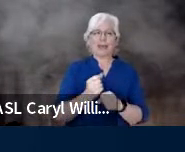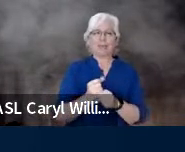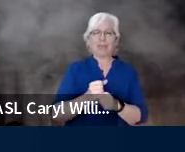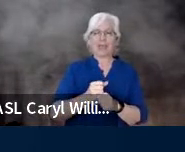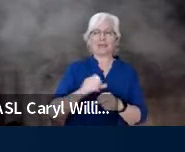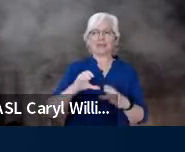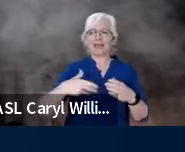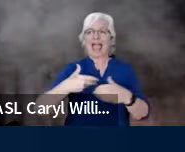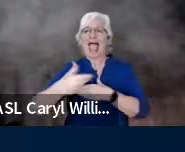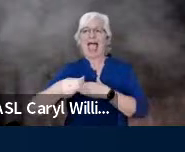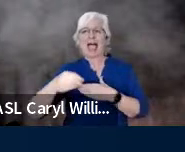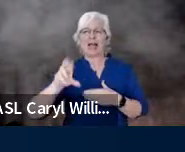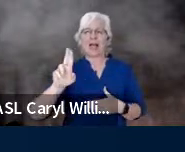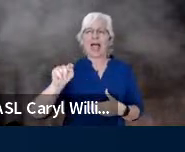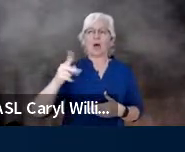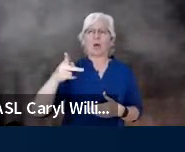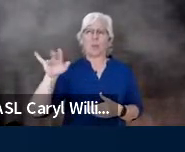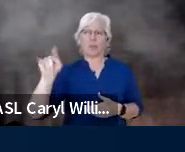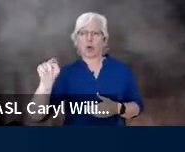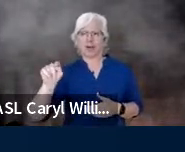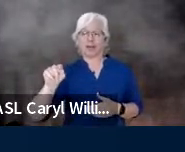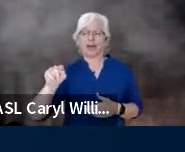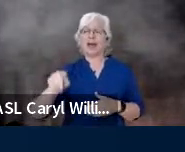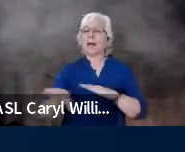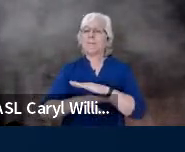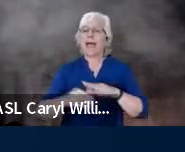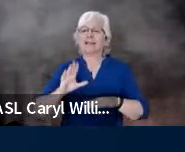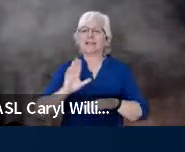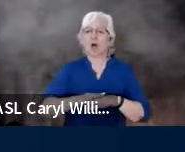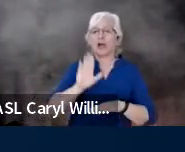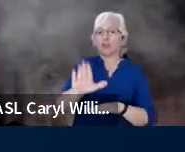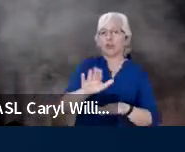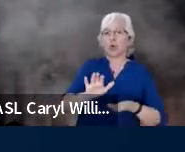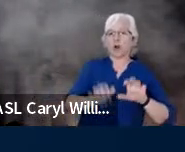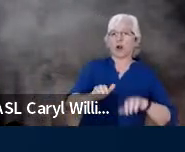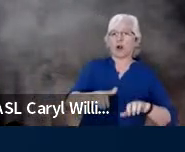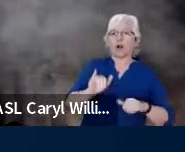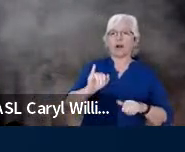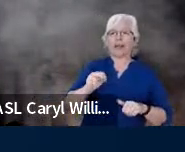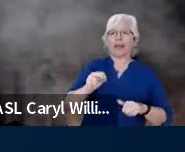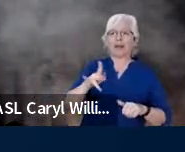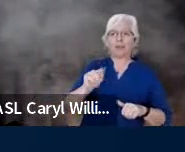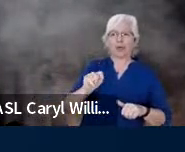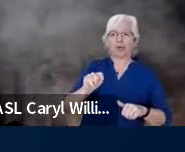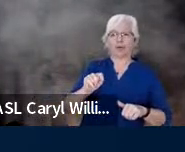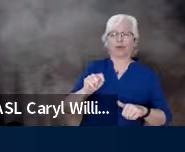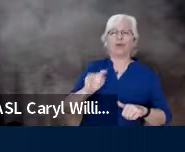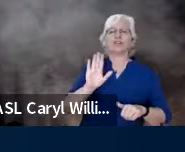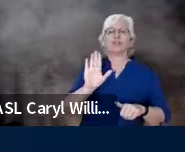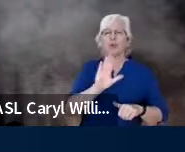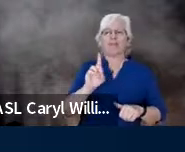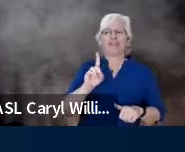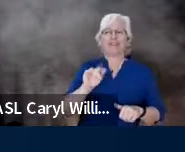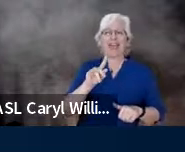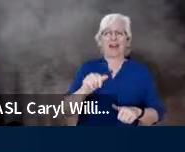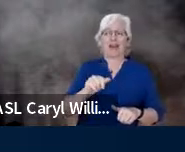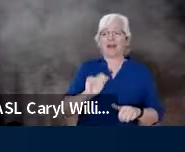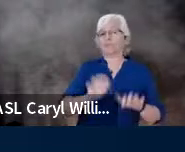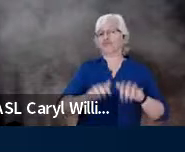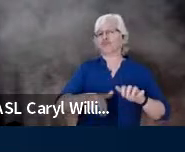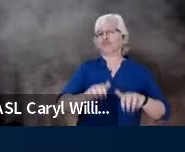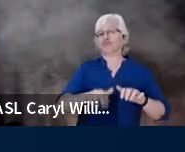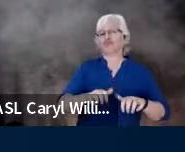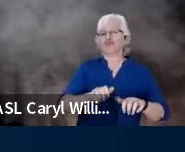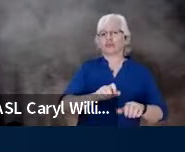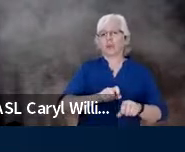outputs based on inputs. So you can put data or information into the system, and then it comes up with